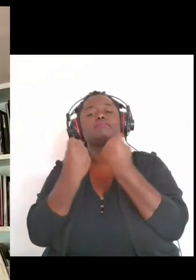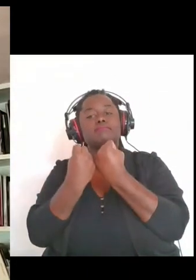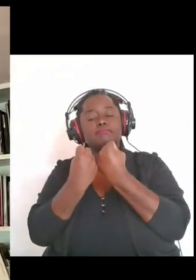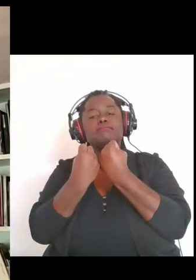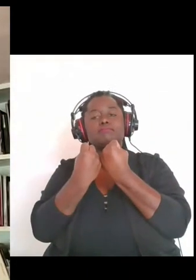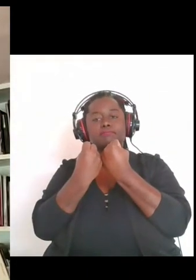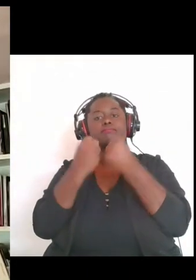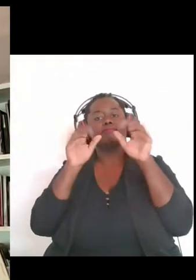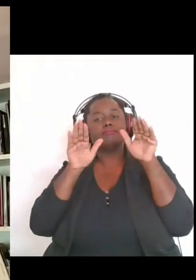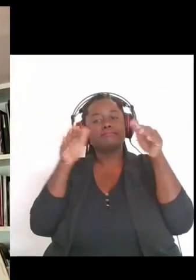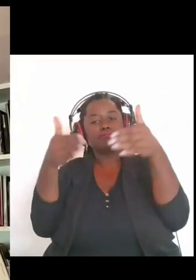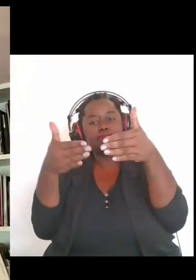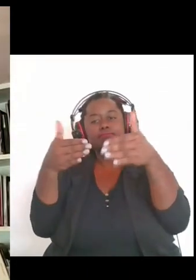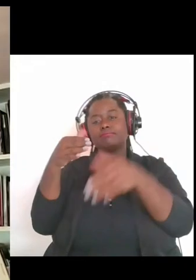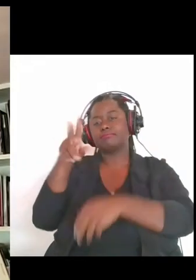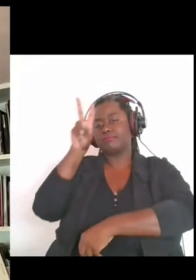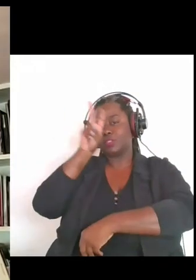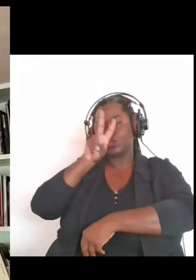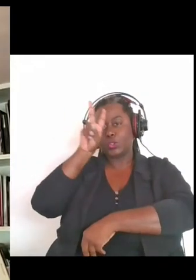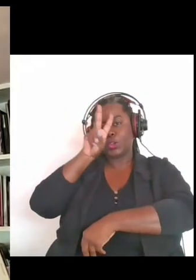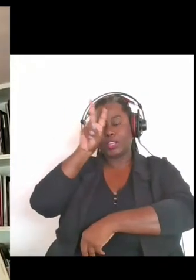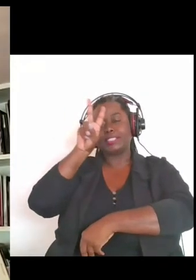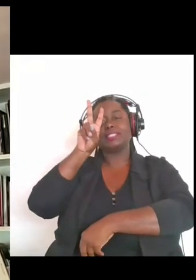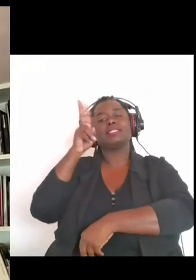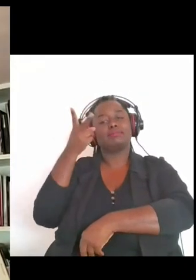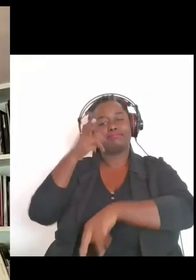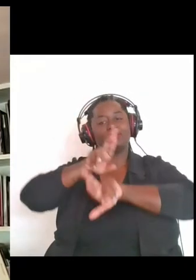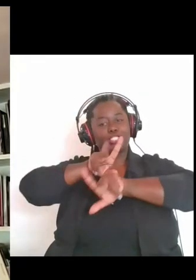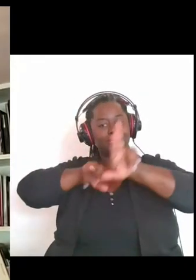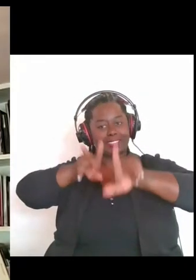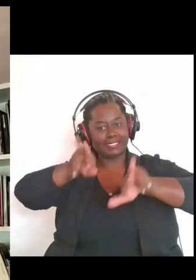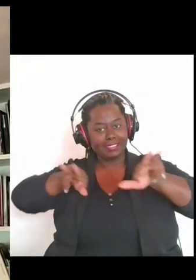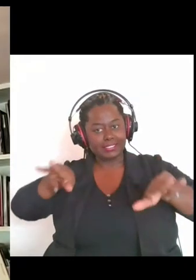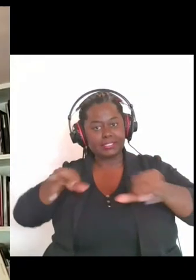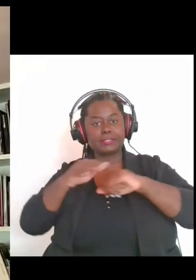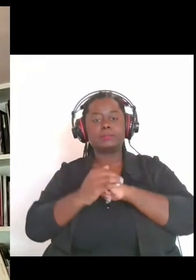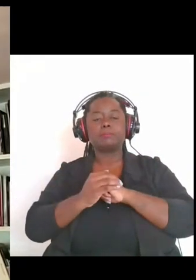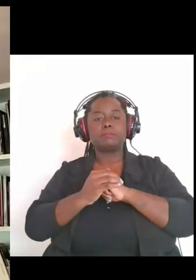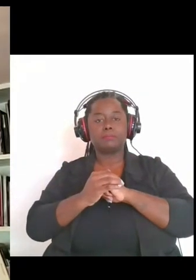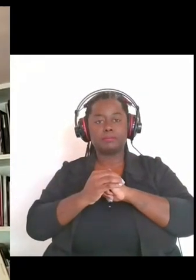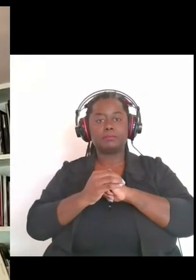seminar dedicated to queer histories